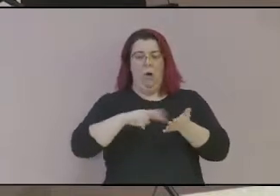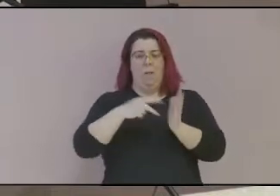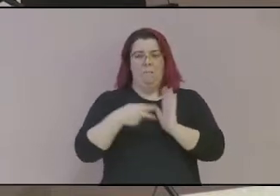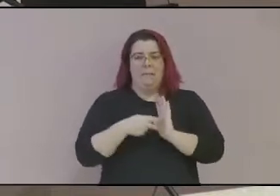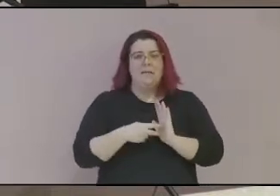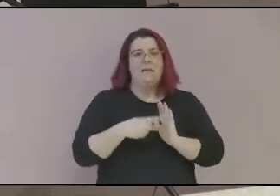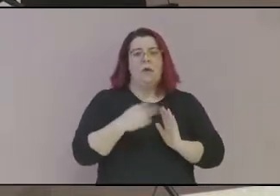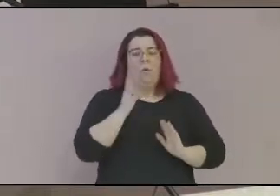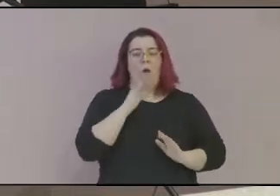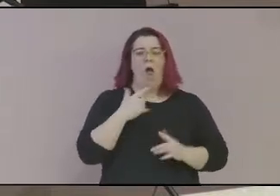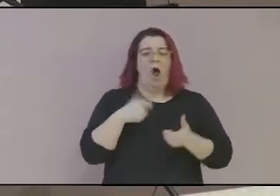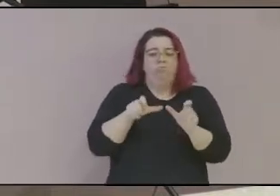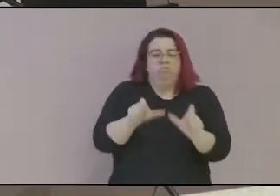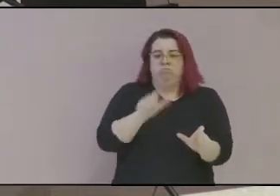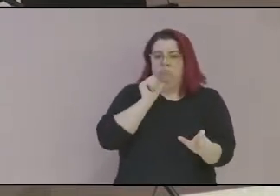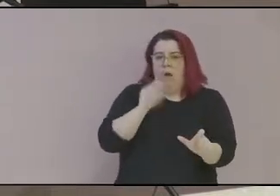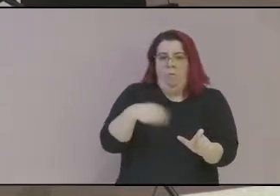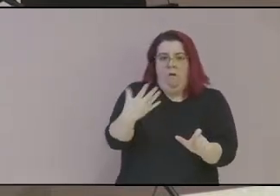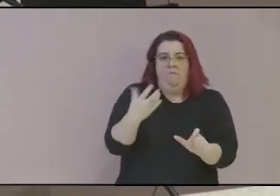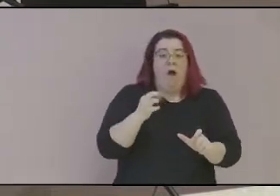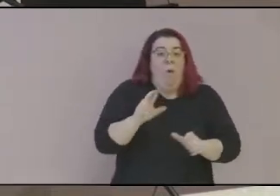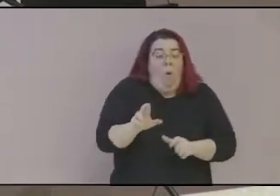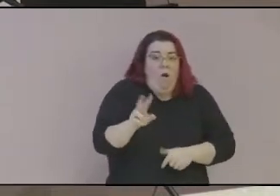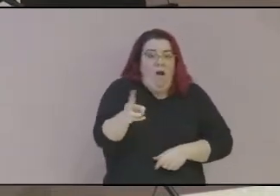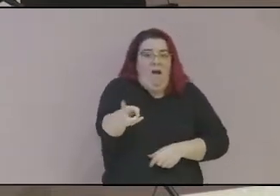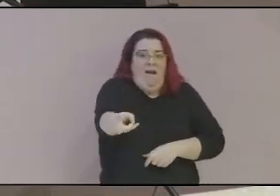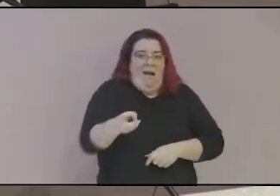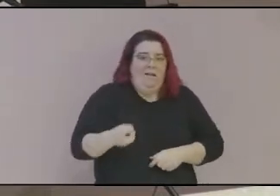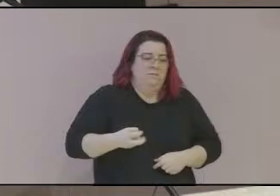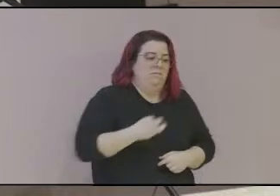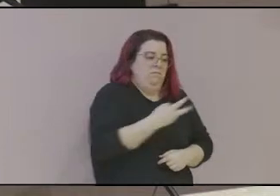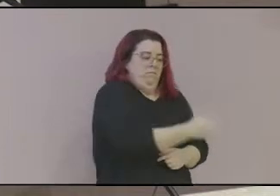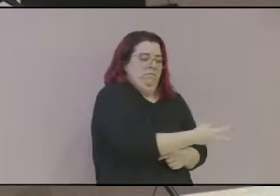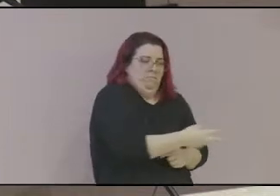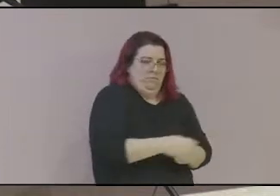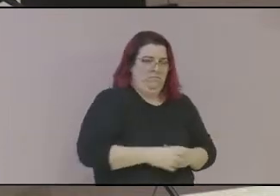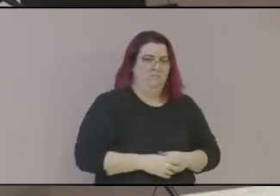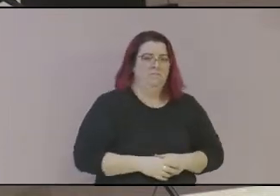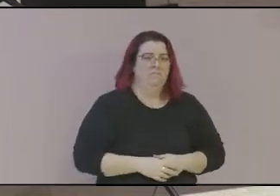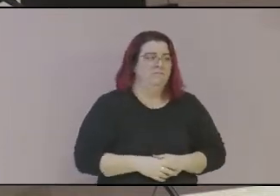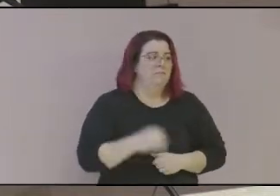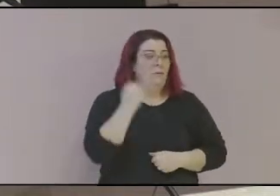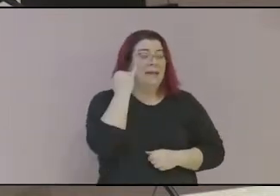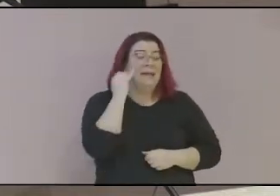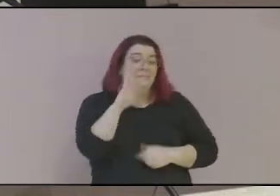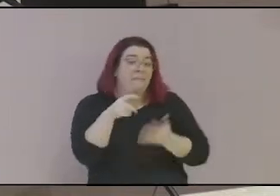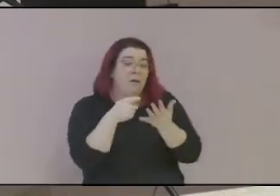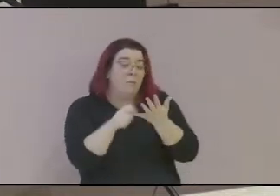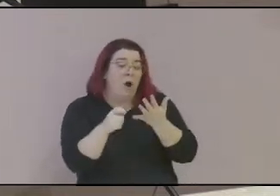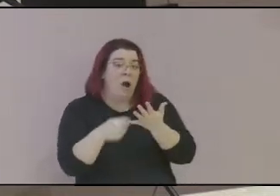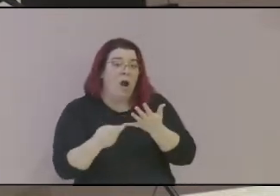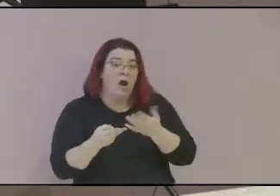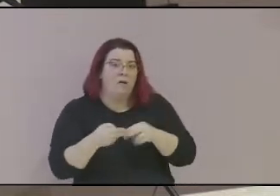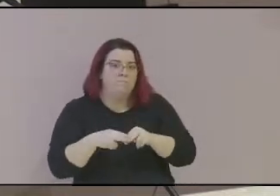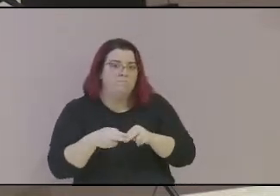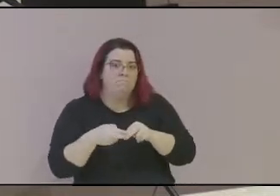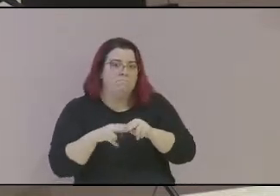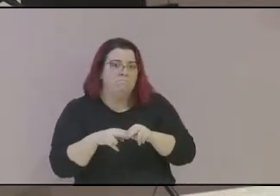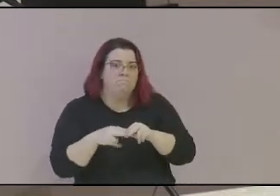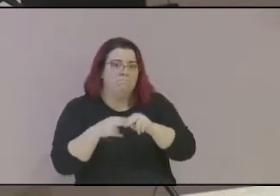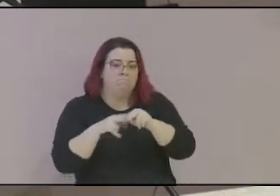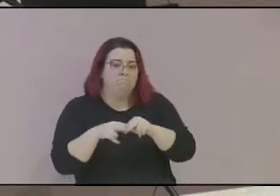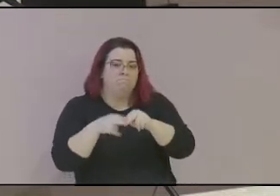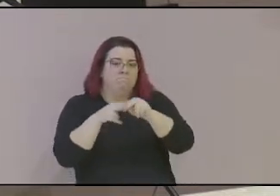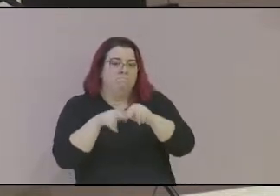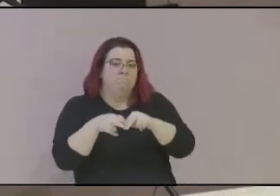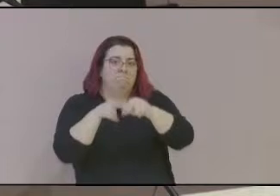controversial aspect of the emergency plan, if their scores worsened over time in the emergency room or the ICU. So